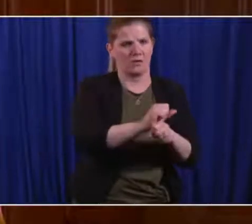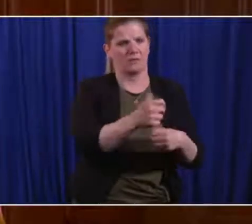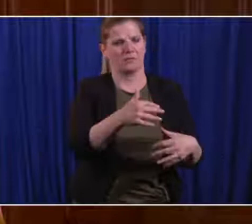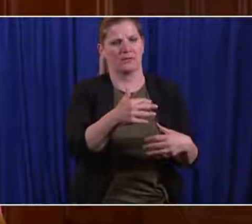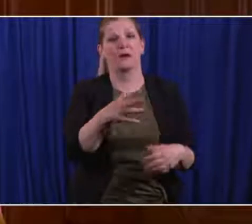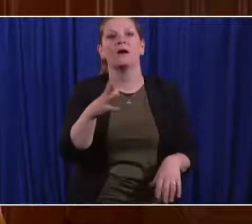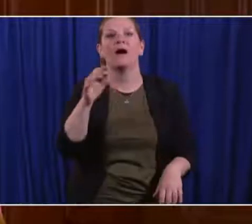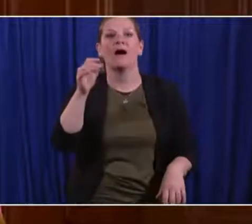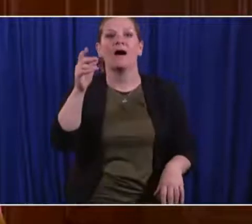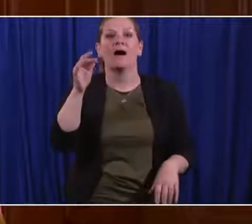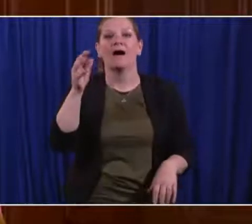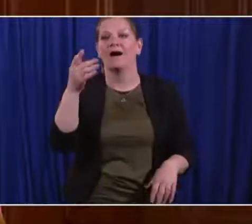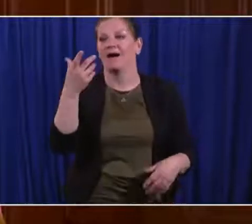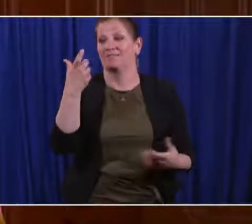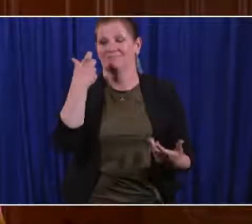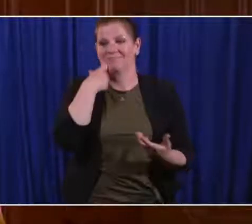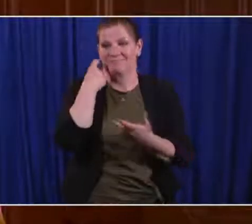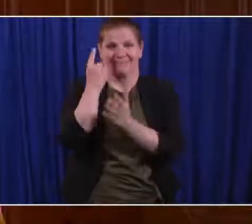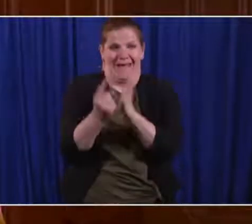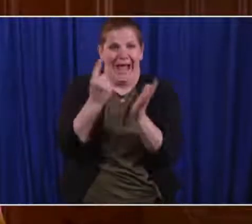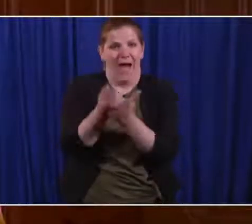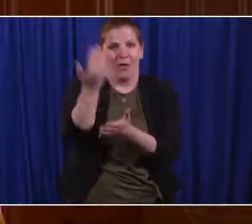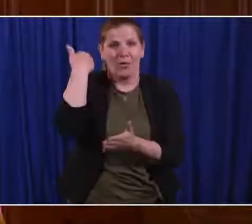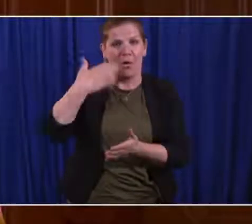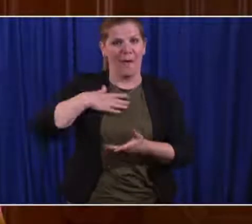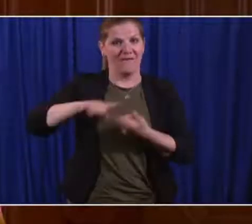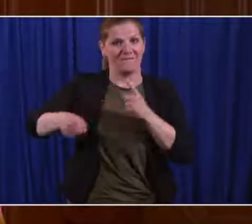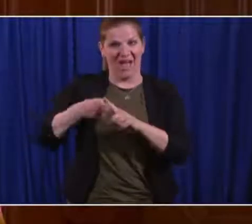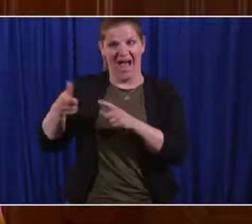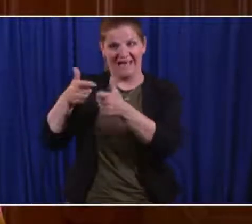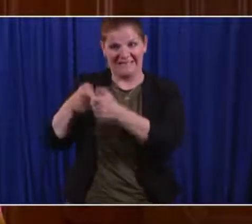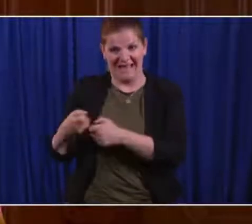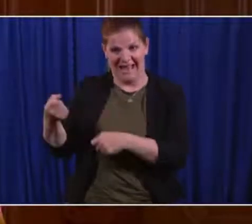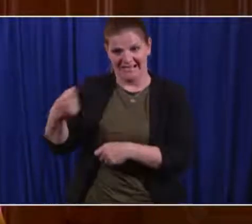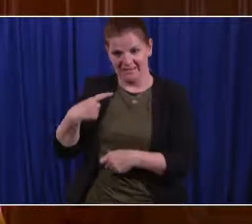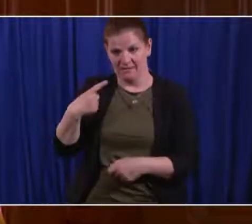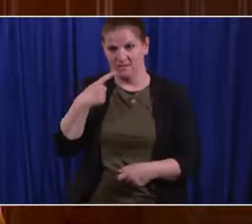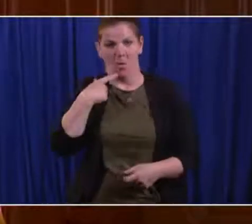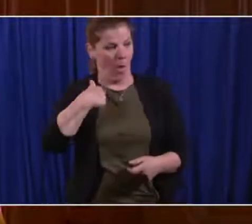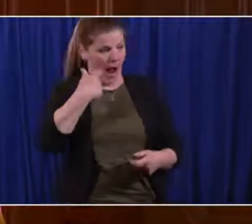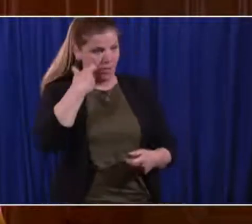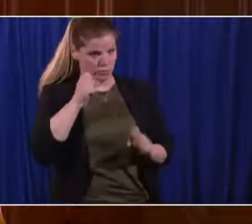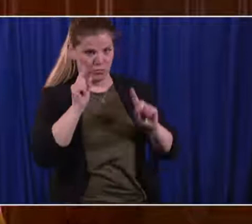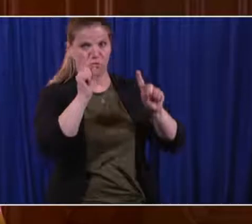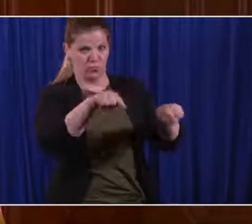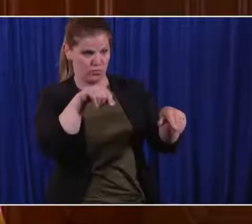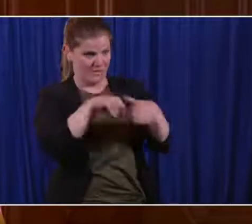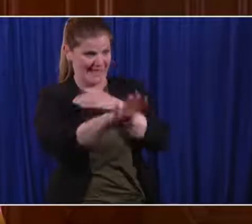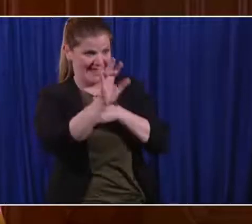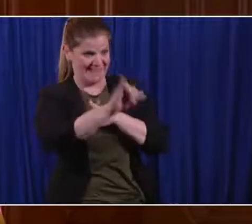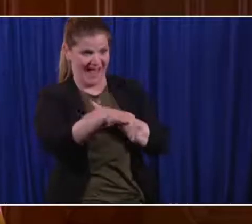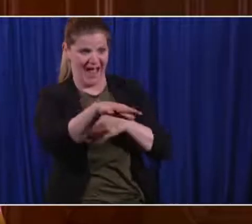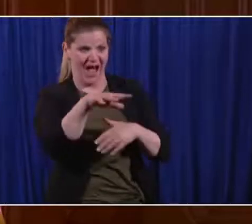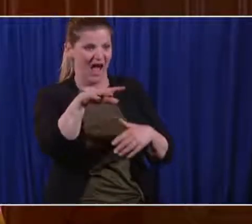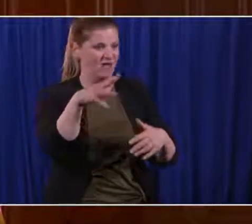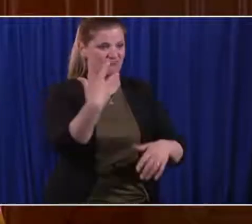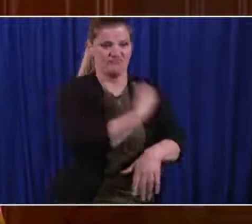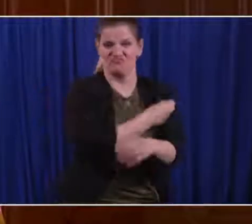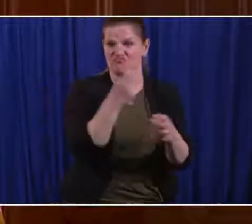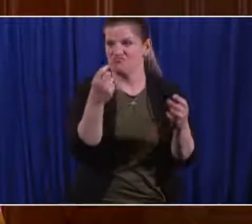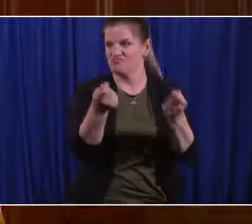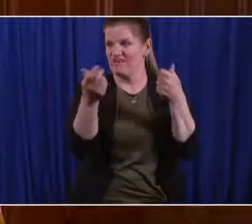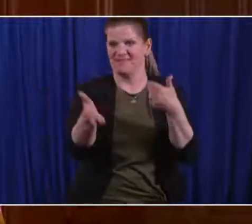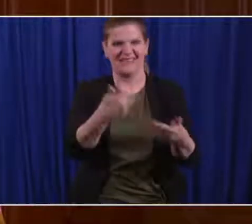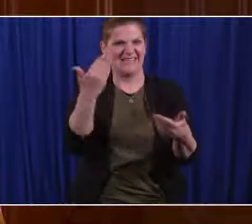friend who texted me just an hour or so ago. Said he went in there and he was out in just a very, very, very short period of time. So